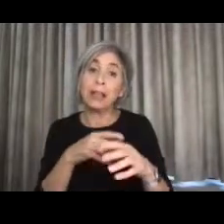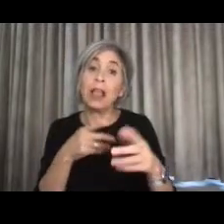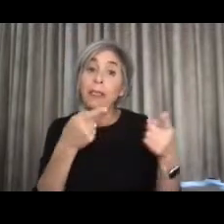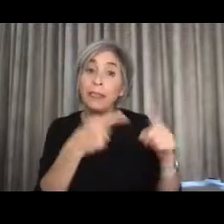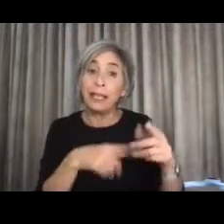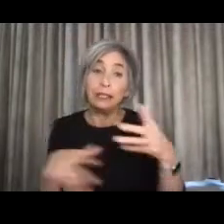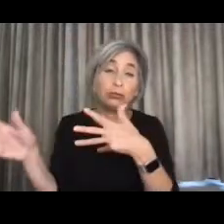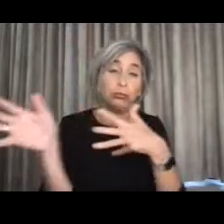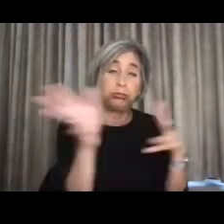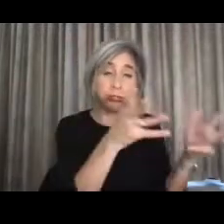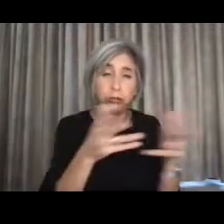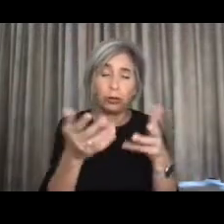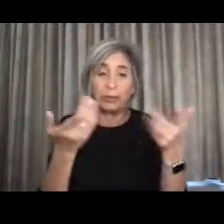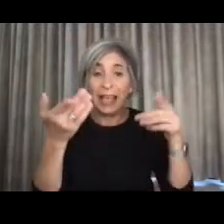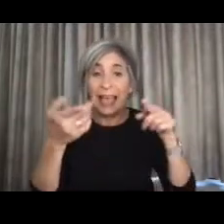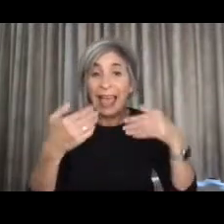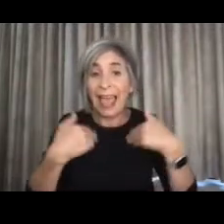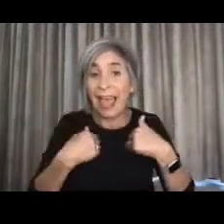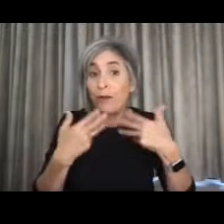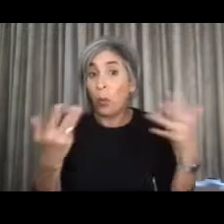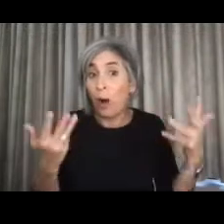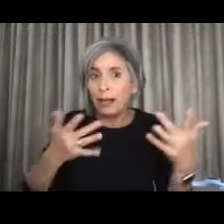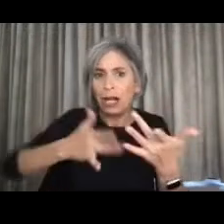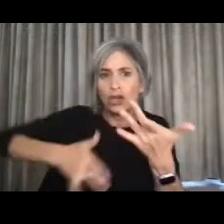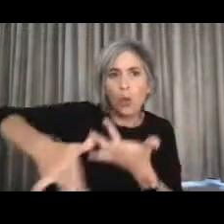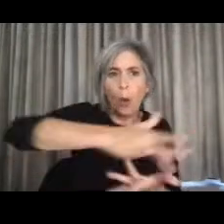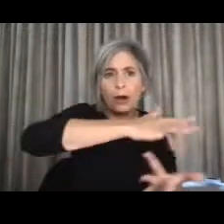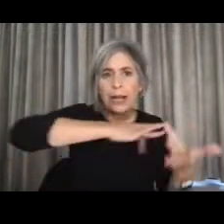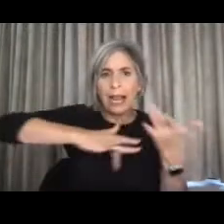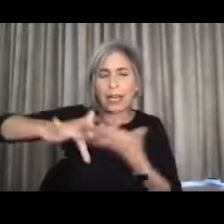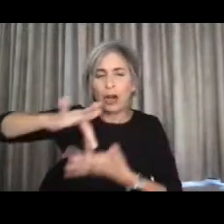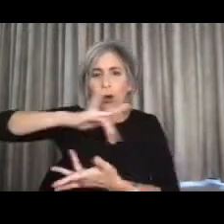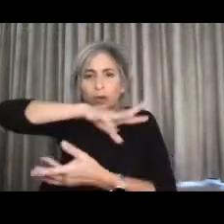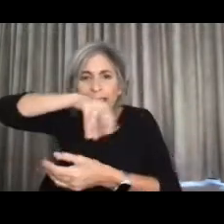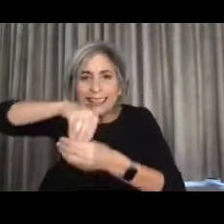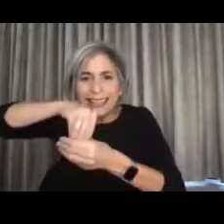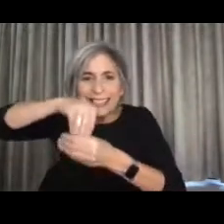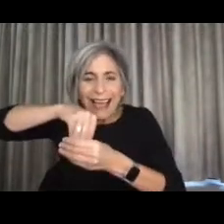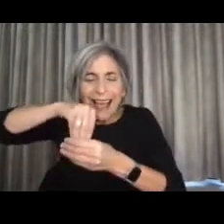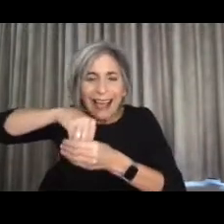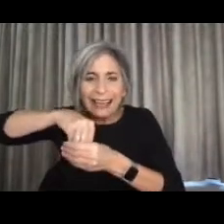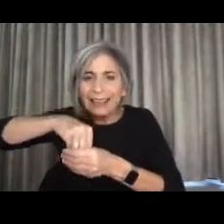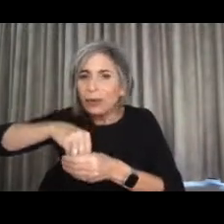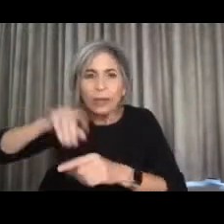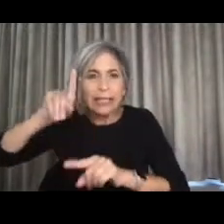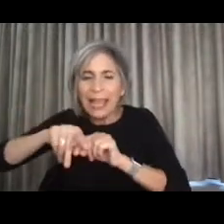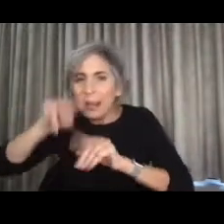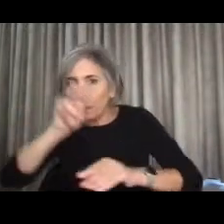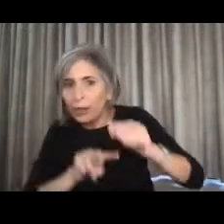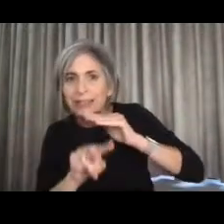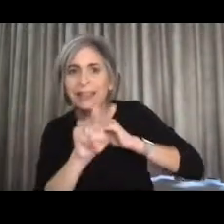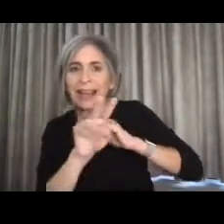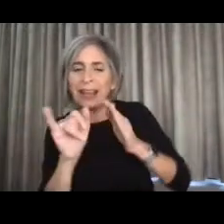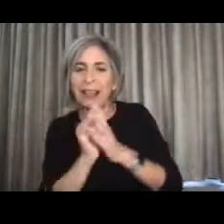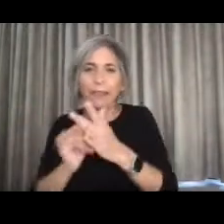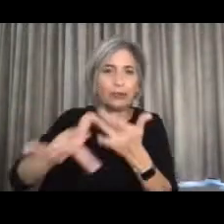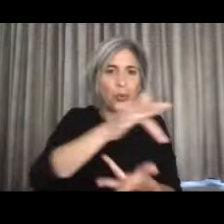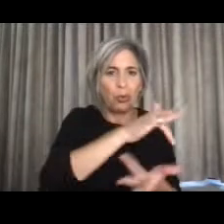So some of those, we can't predict the tornadoes, what we can see the storms. So just as, keep the